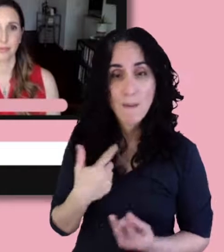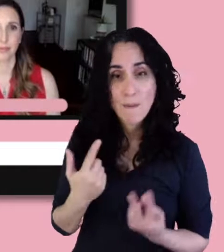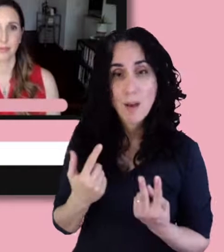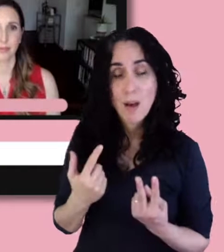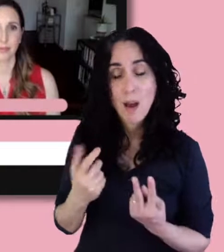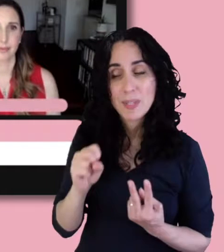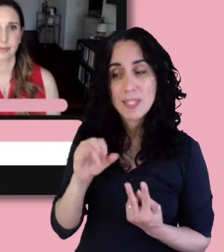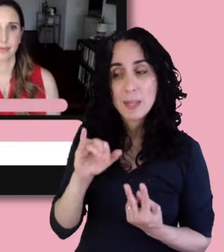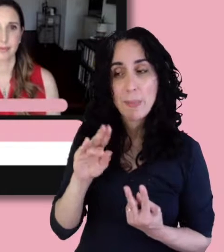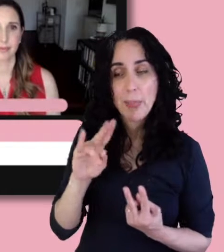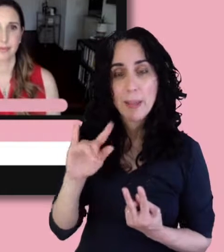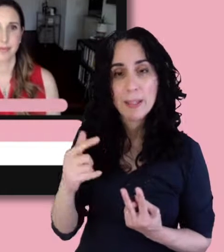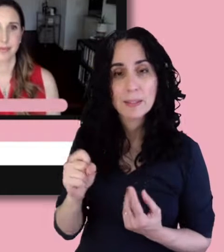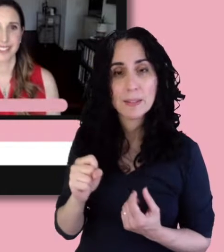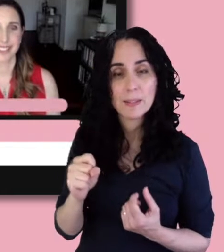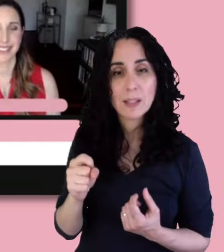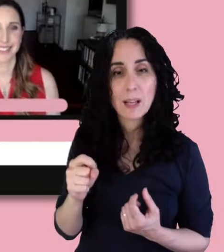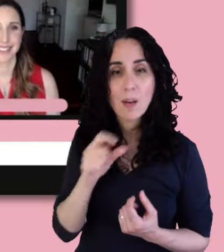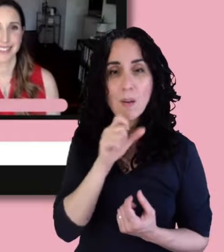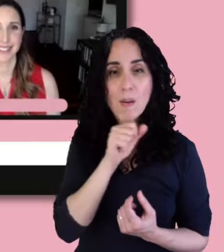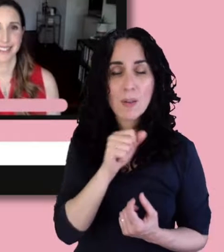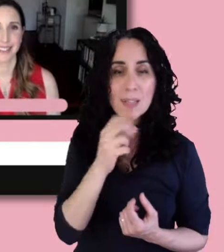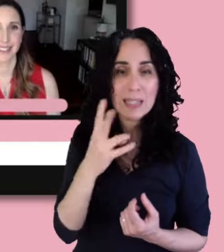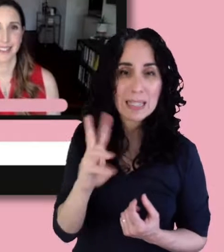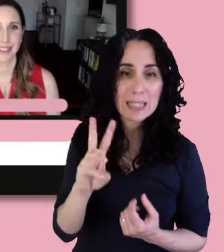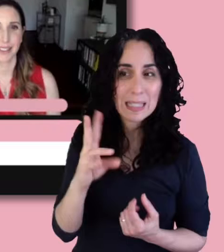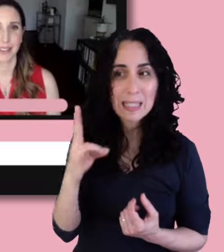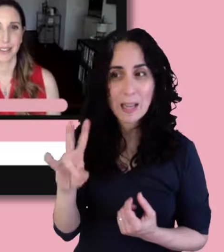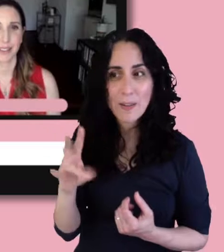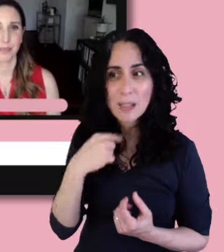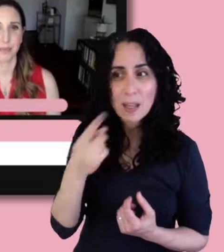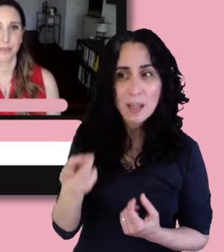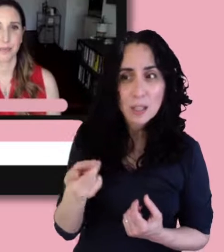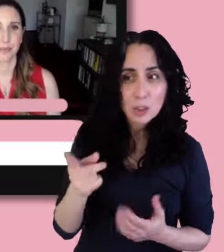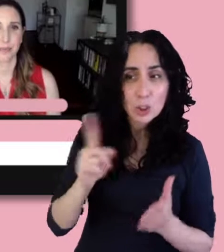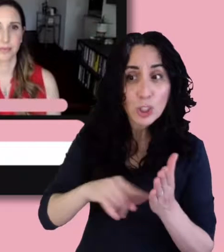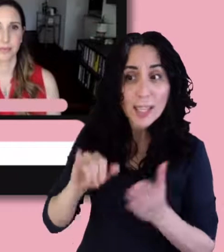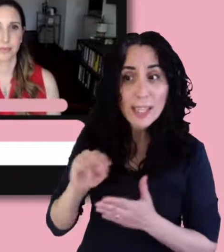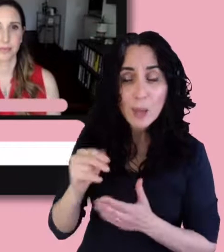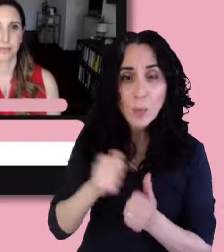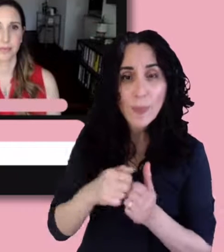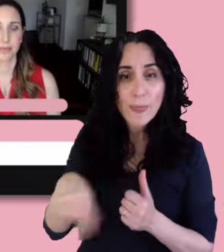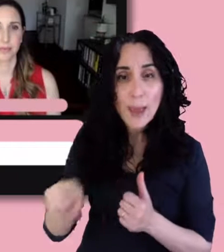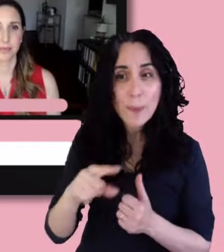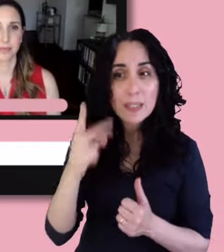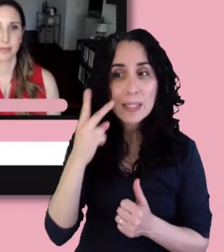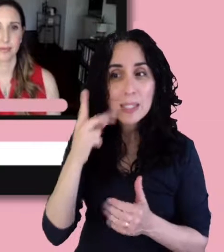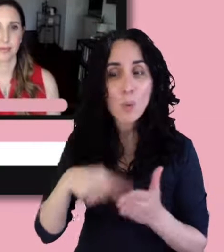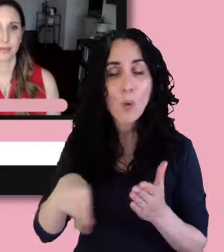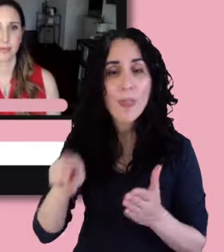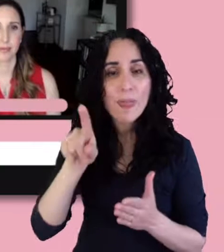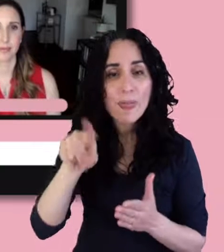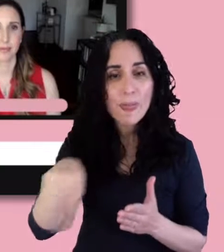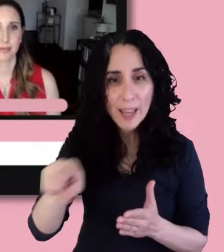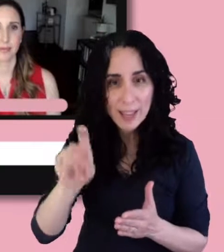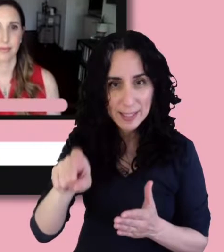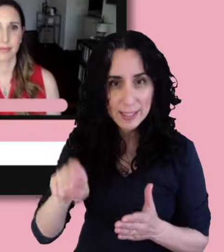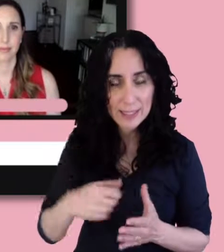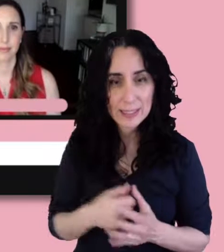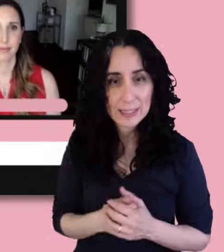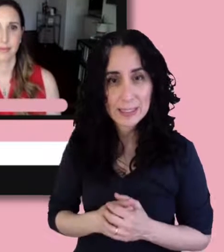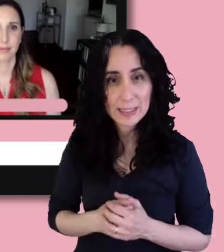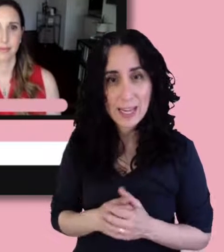almost 17. But anyway, I've been trying to tell her, like, check in with them, see what it is that they